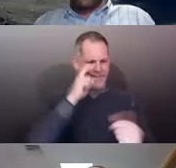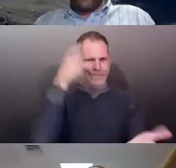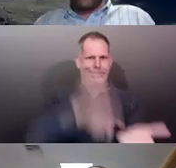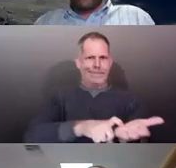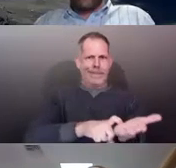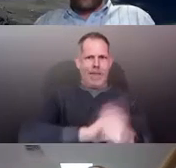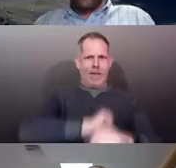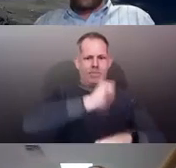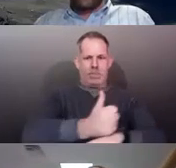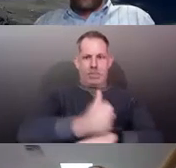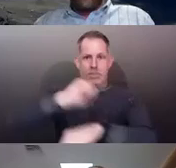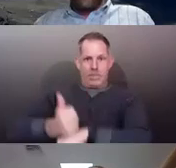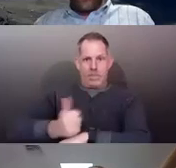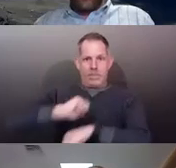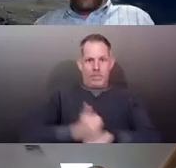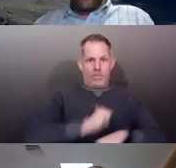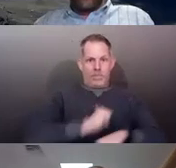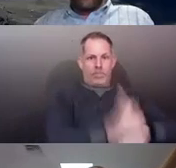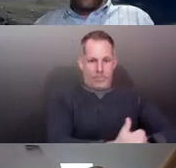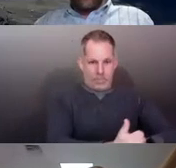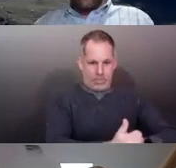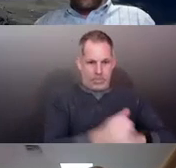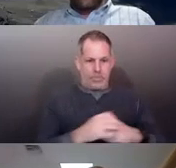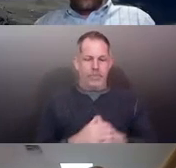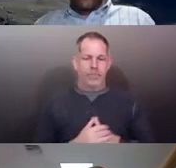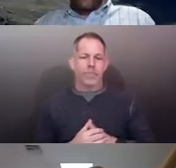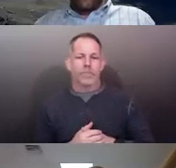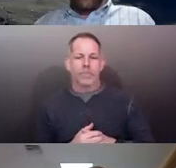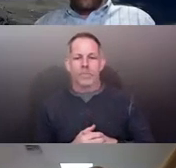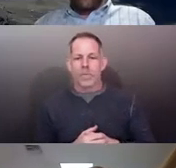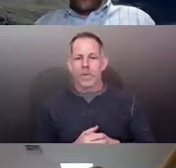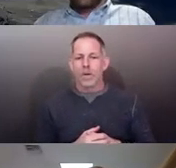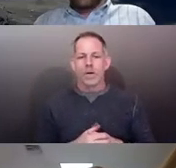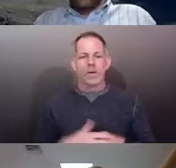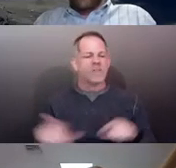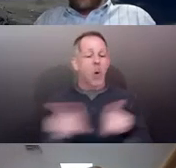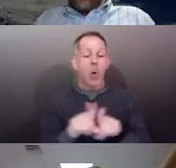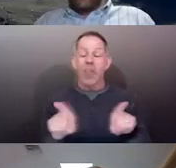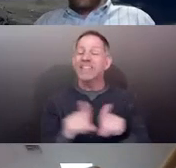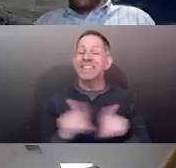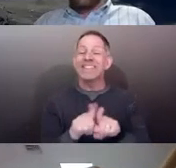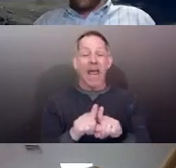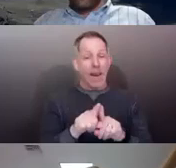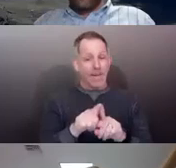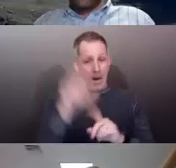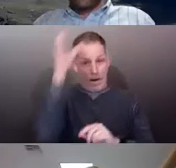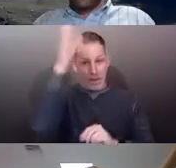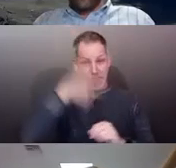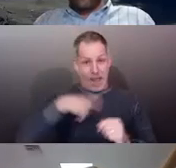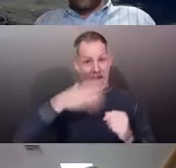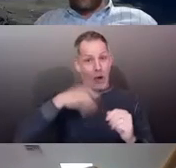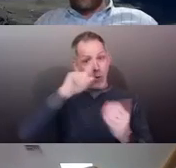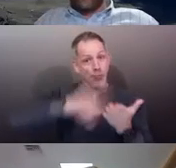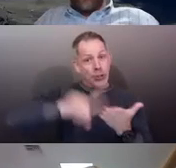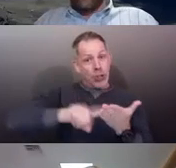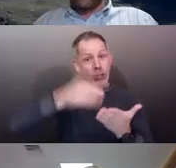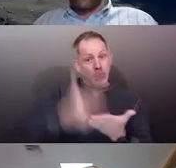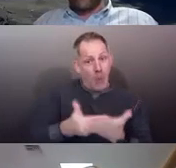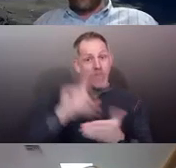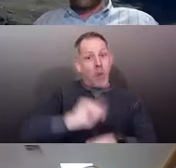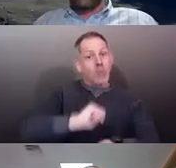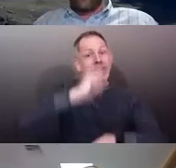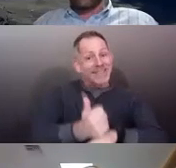same science that we use for that planning for this pandemic. That resulted in 18 different locations where we've distributed